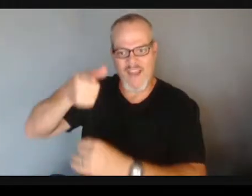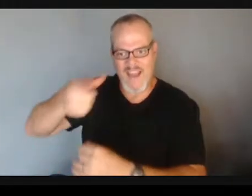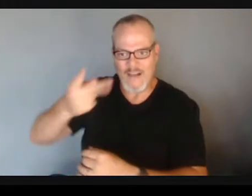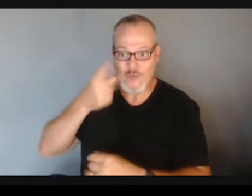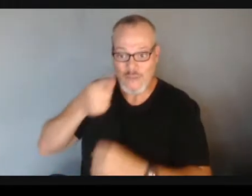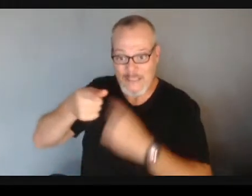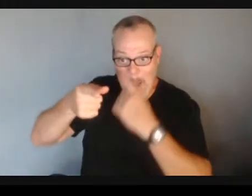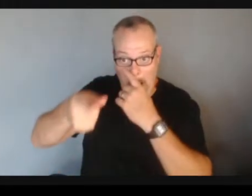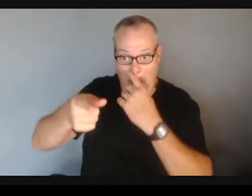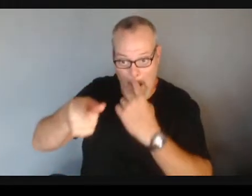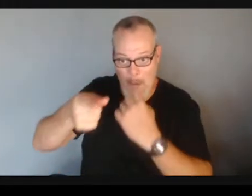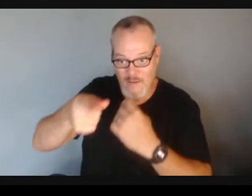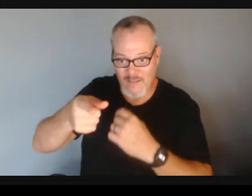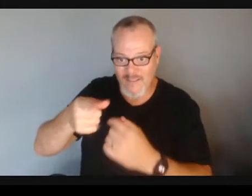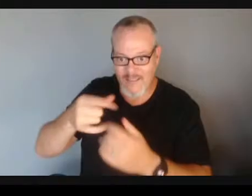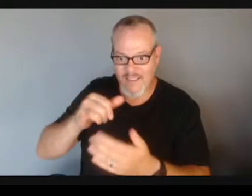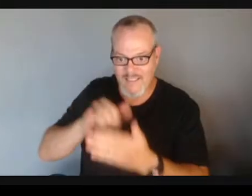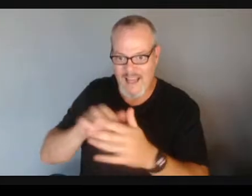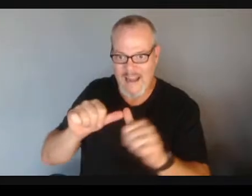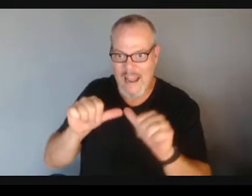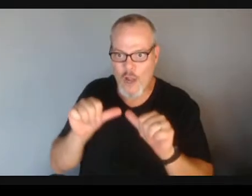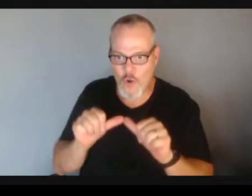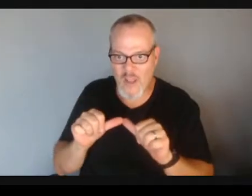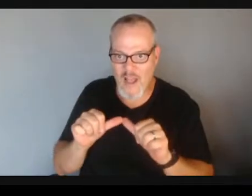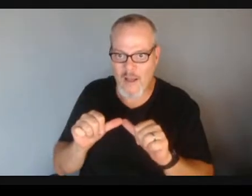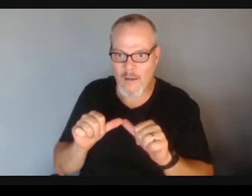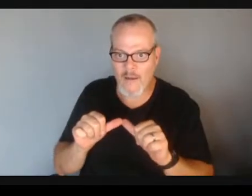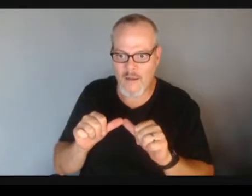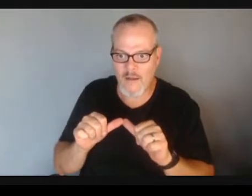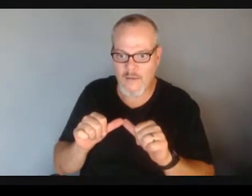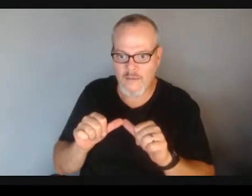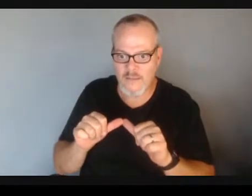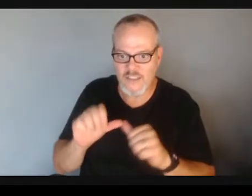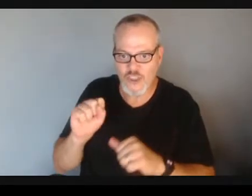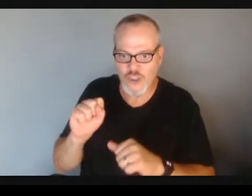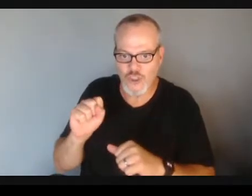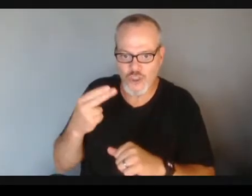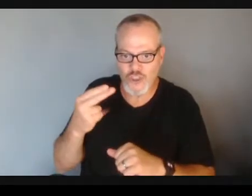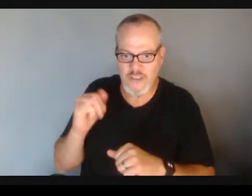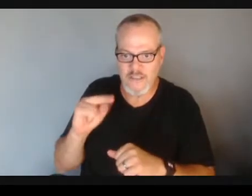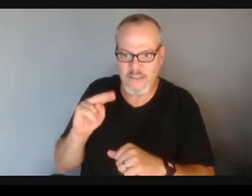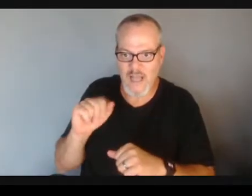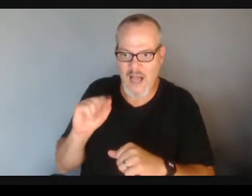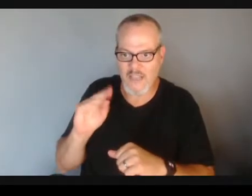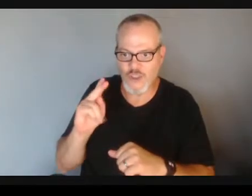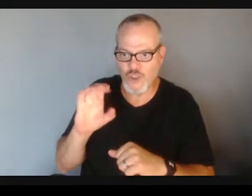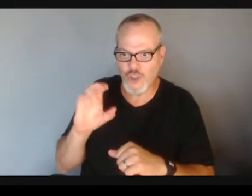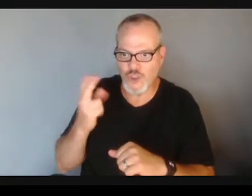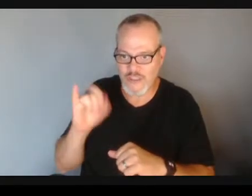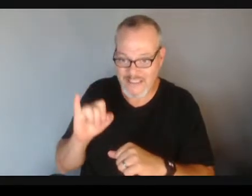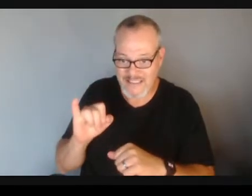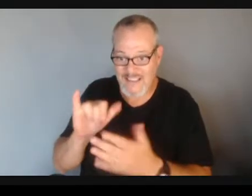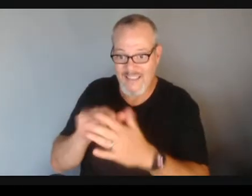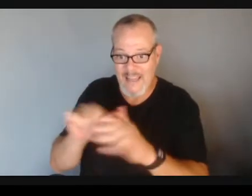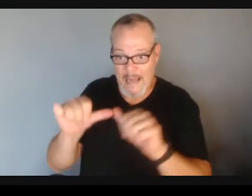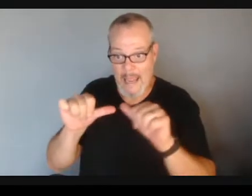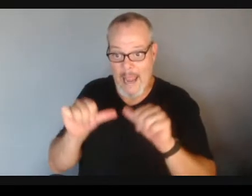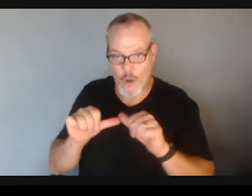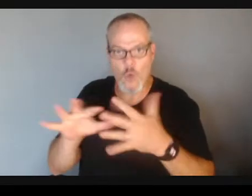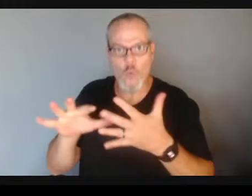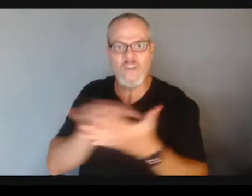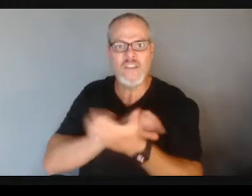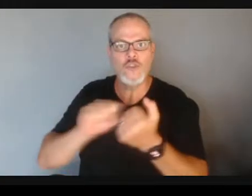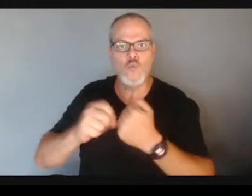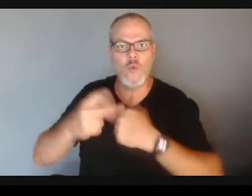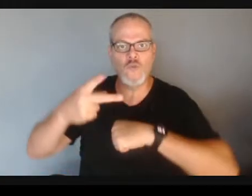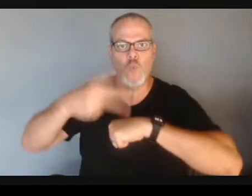was Shinmachi. Mm-hmm. Am I saying that right? You got it. Shinmachi. And that area was destroyed twice,